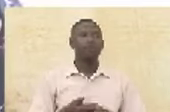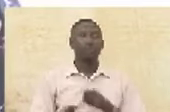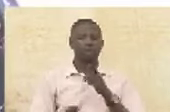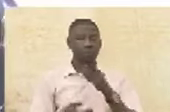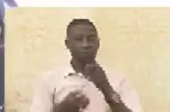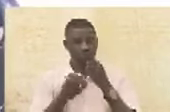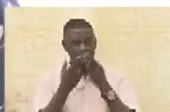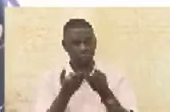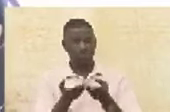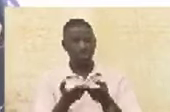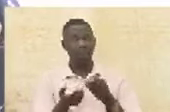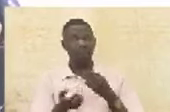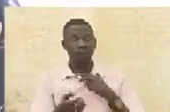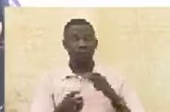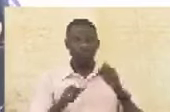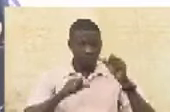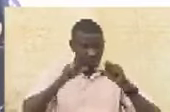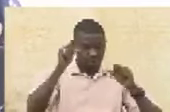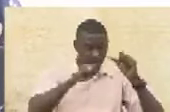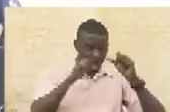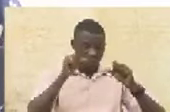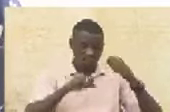you had told the investigators